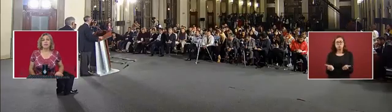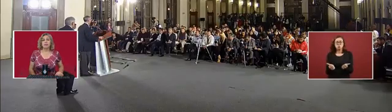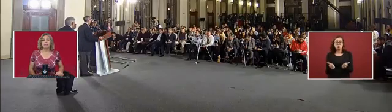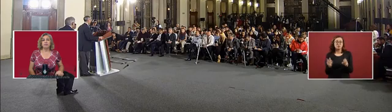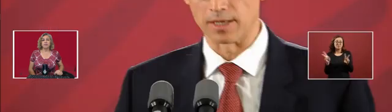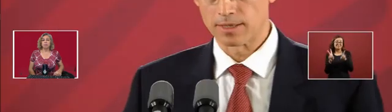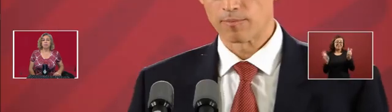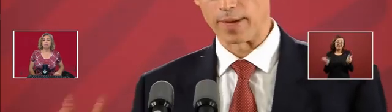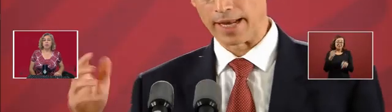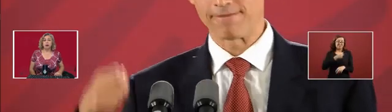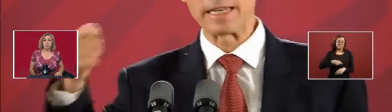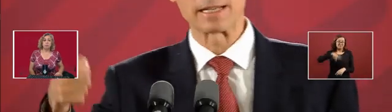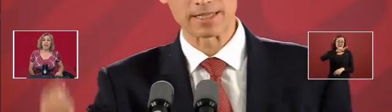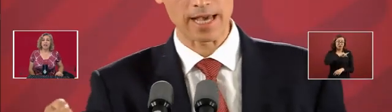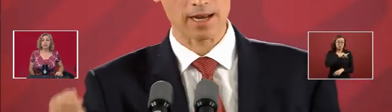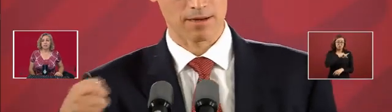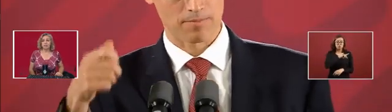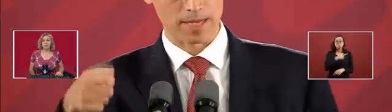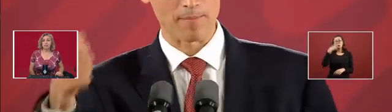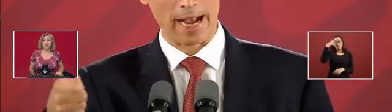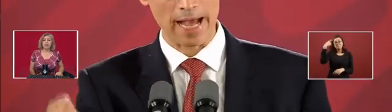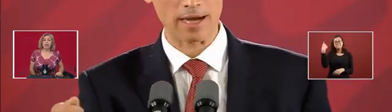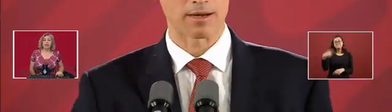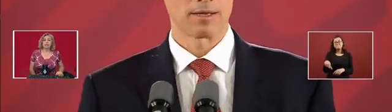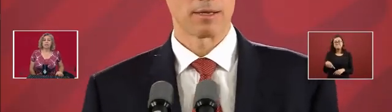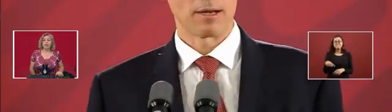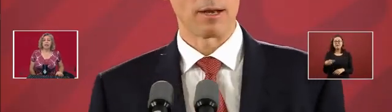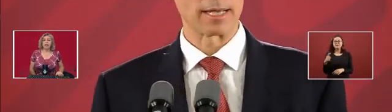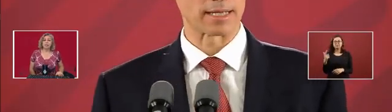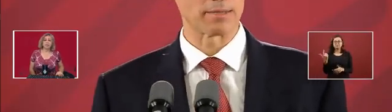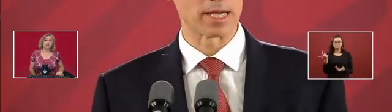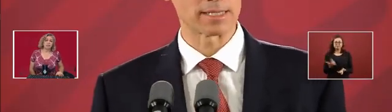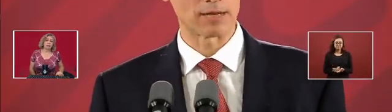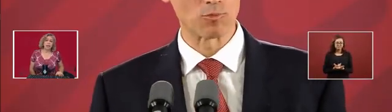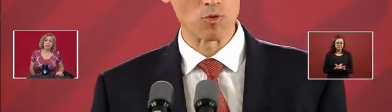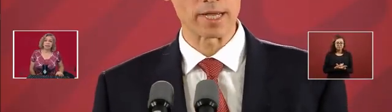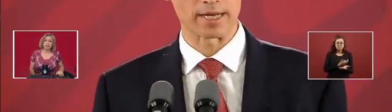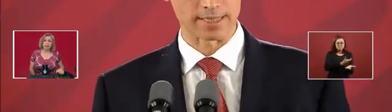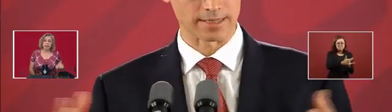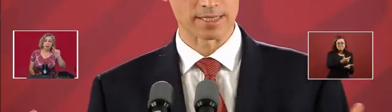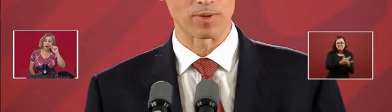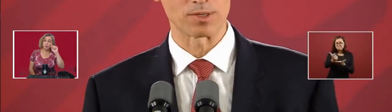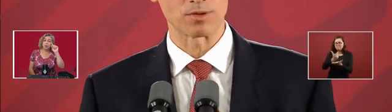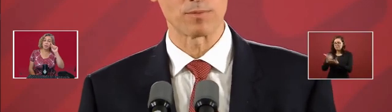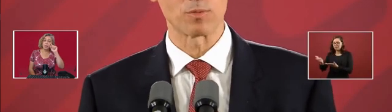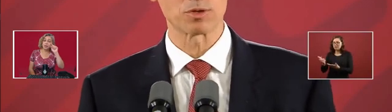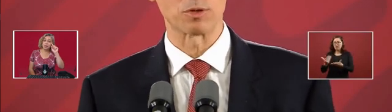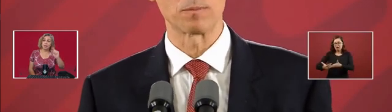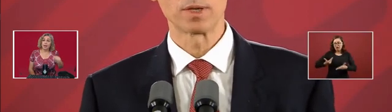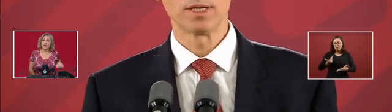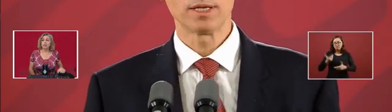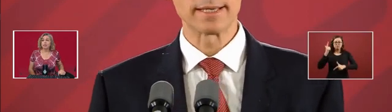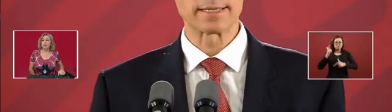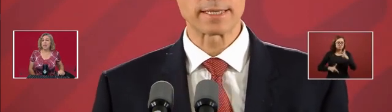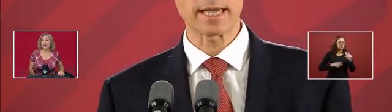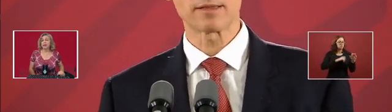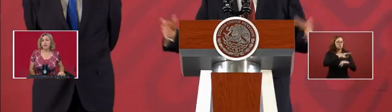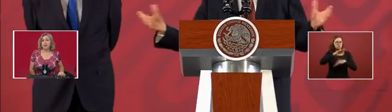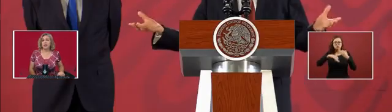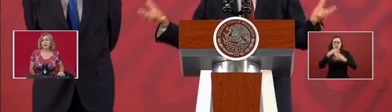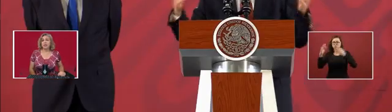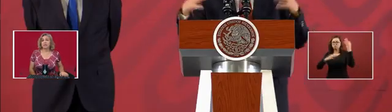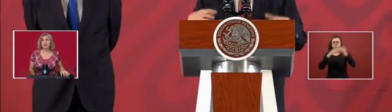When I say no evidence of corruption, no, that doesn't mean that we just don't have any indication that there